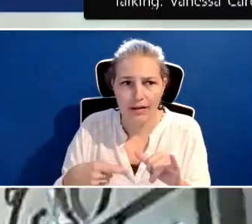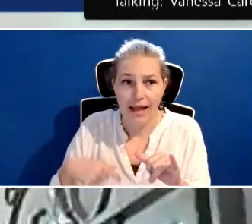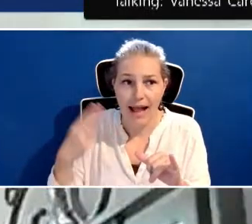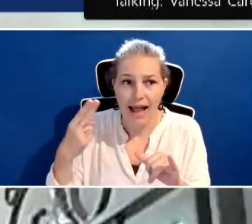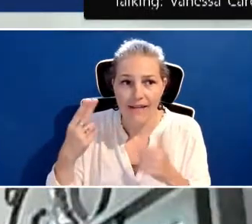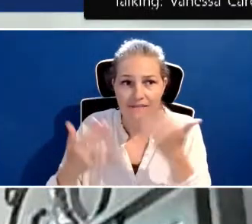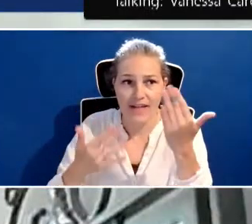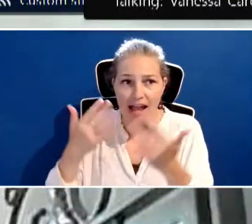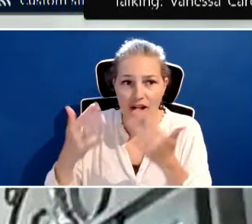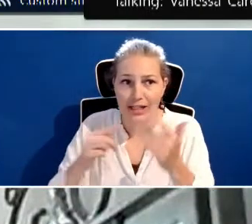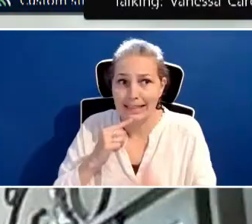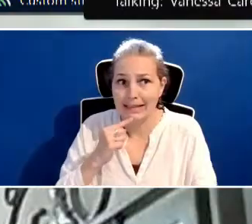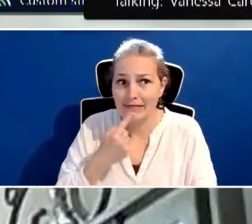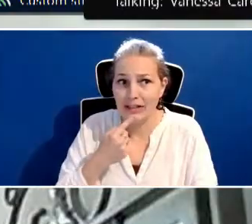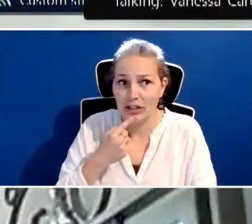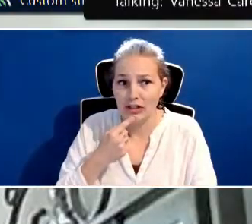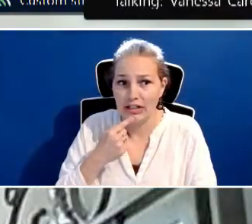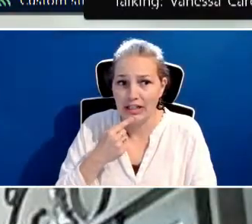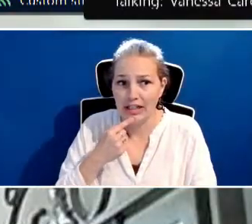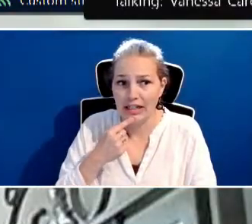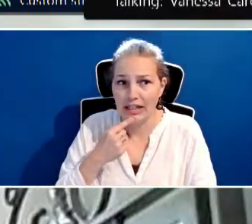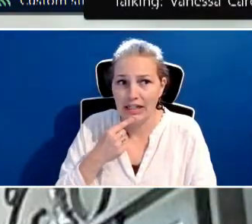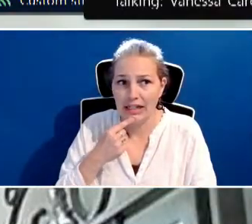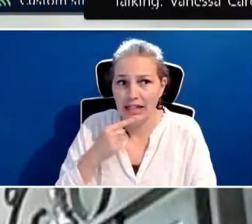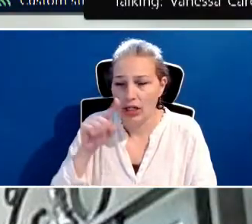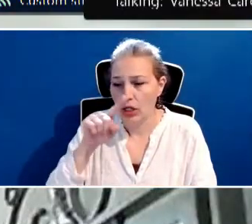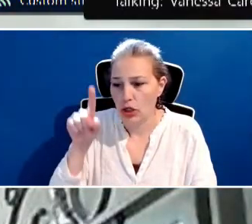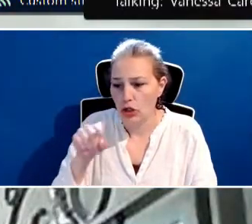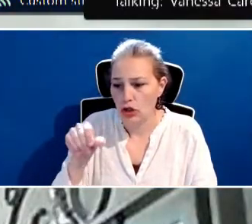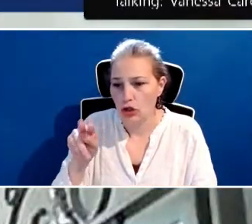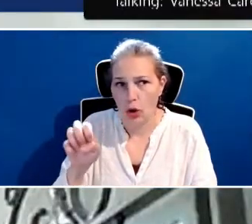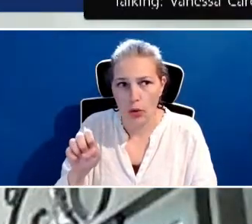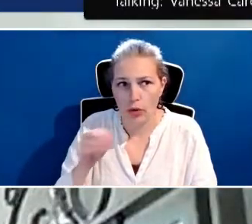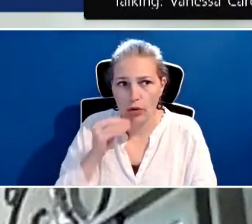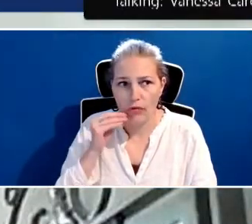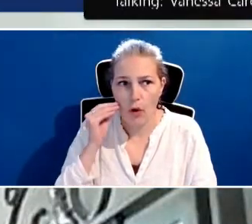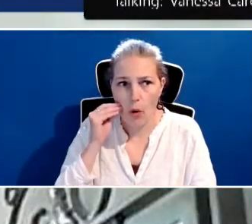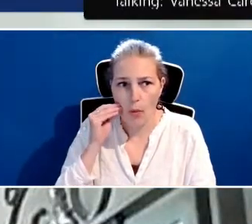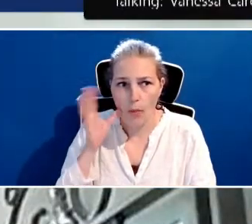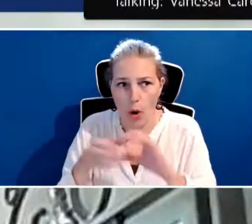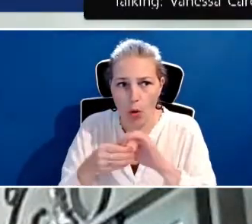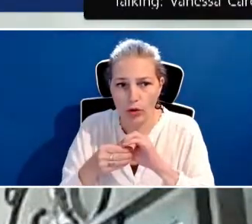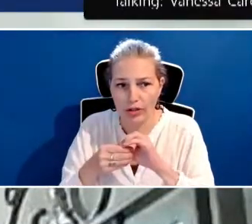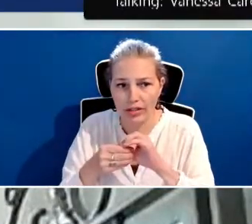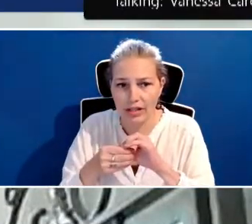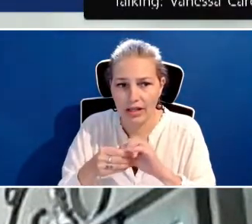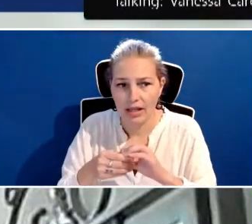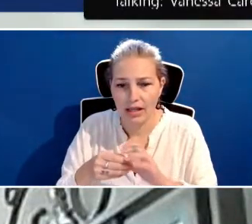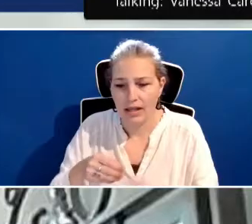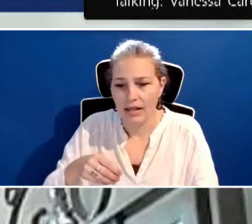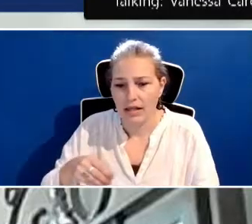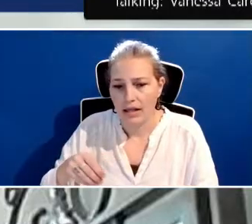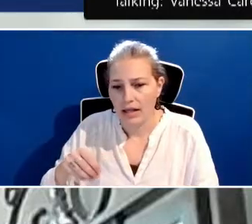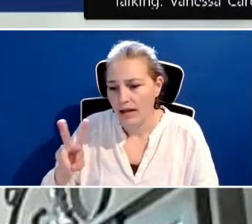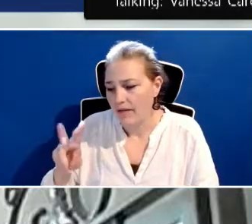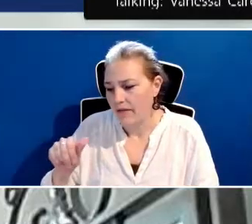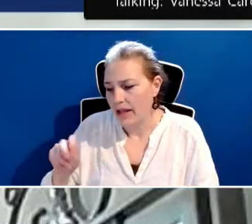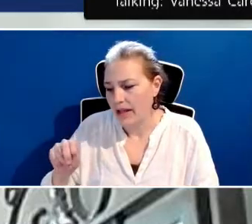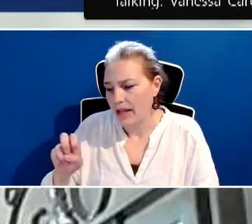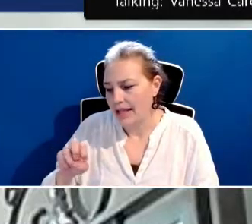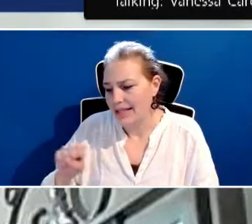I apologize. Unless Dave, I'm not sure if you have information on that. We'll have to get back to this group on